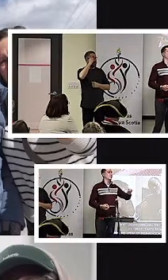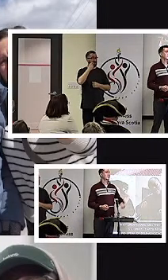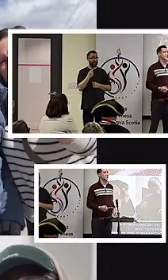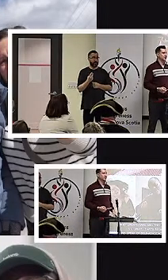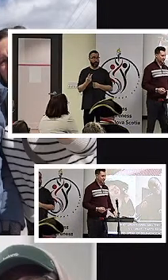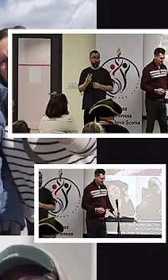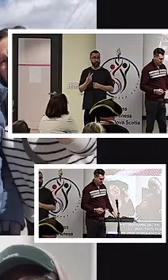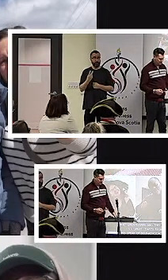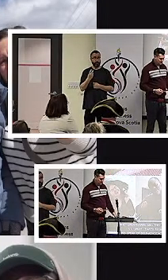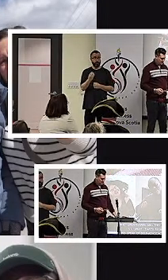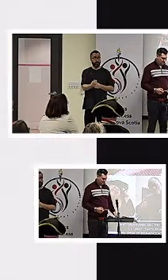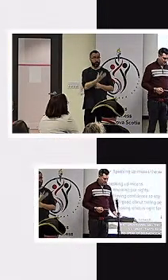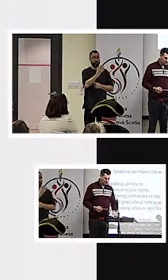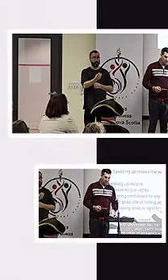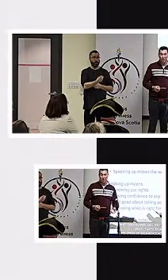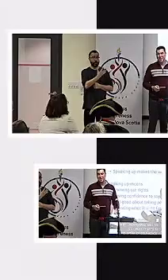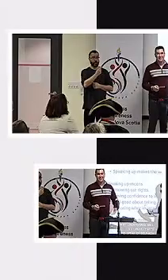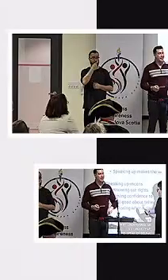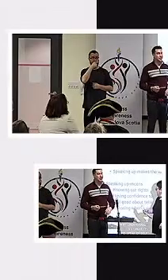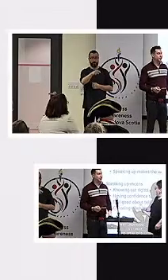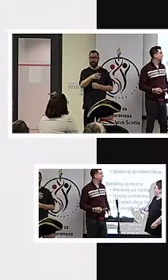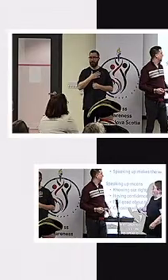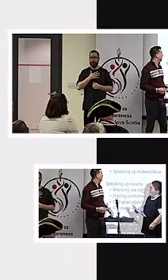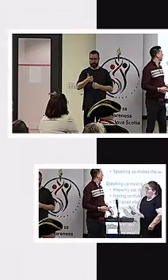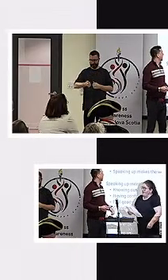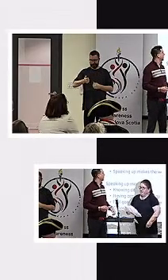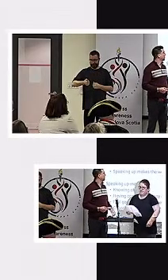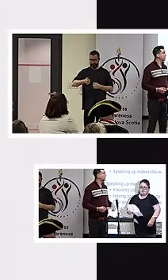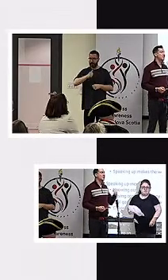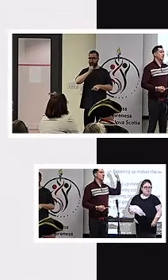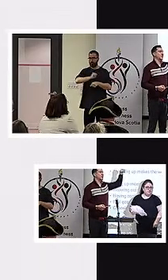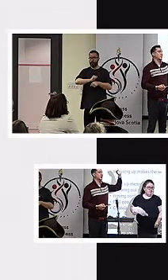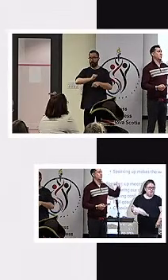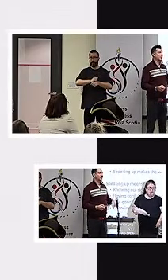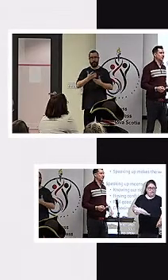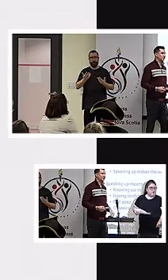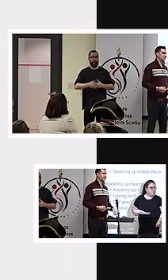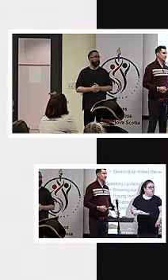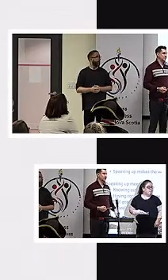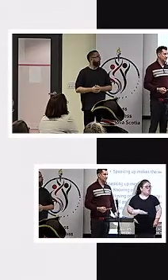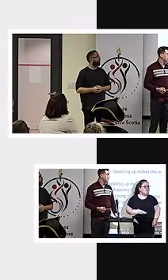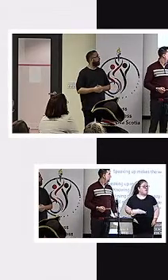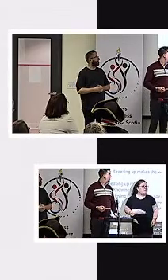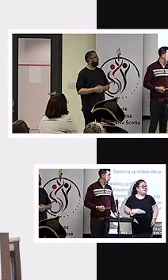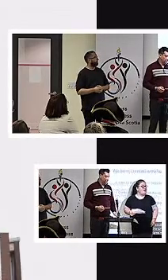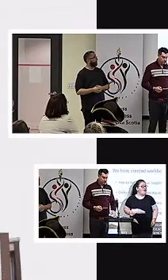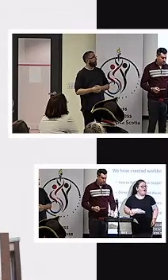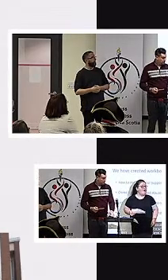slides. Sorry, my slide clicker is not working. Next